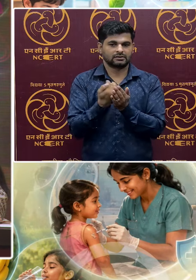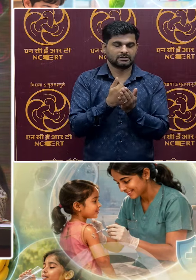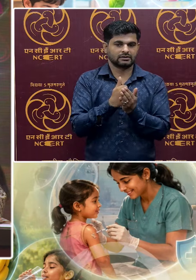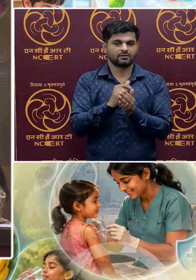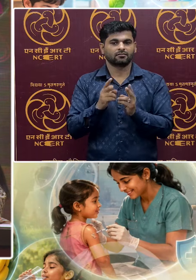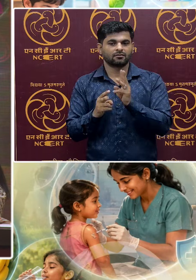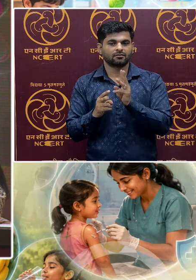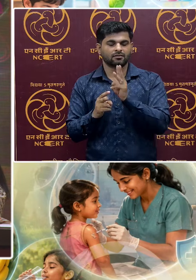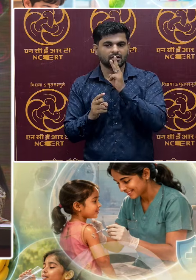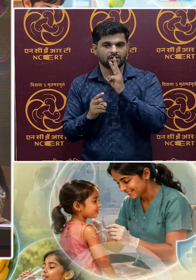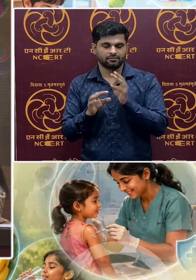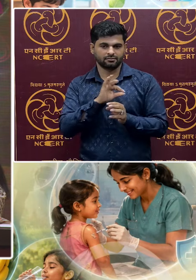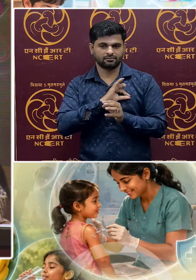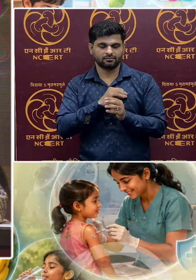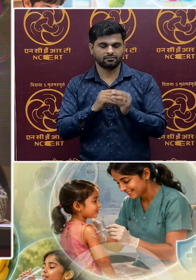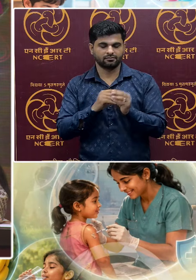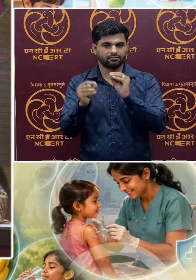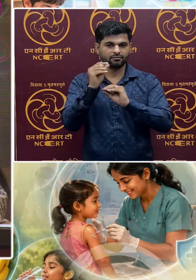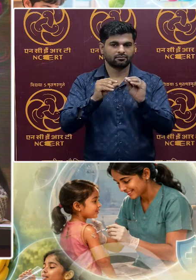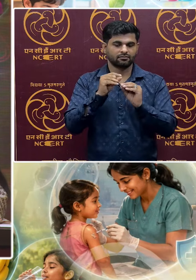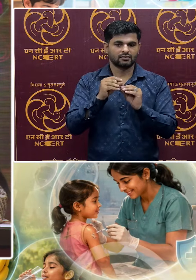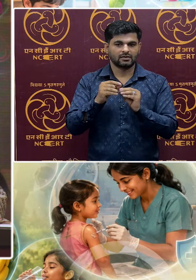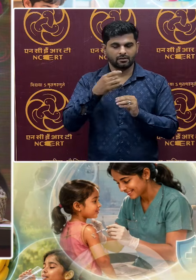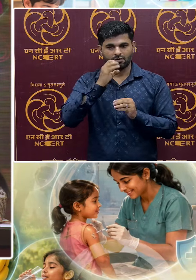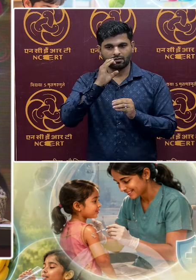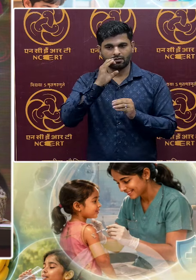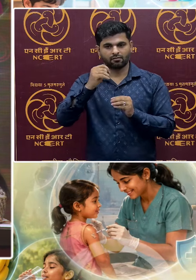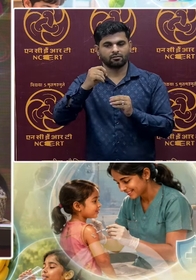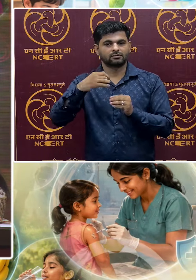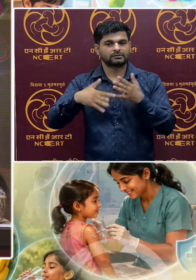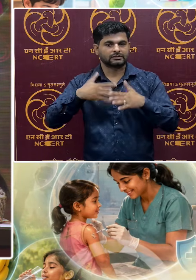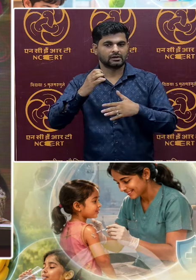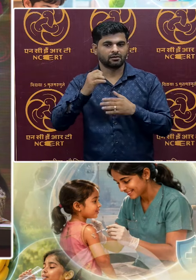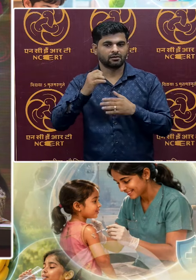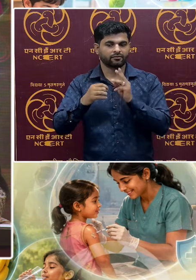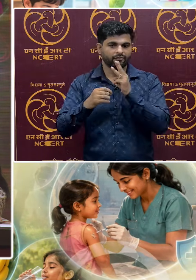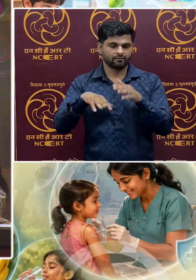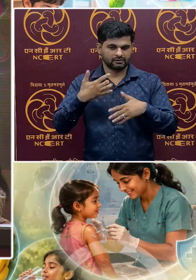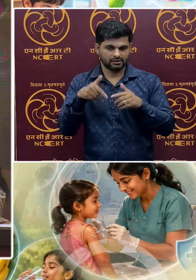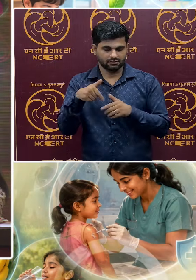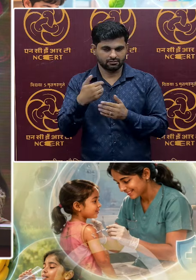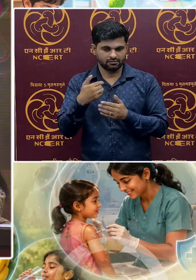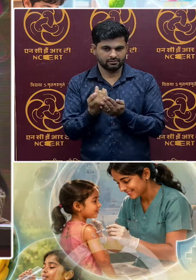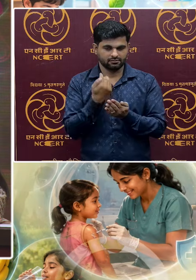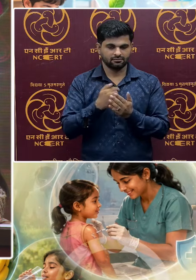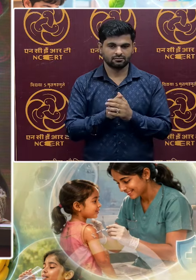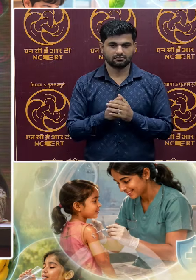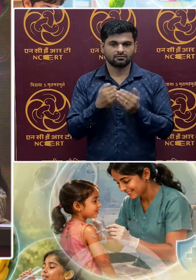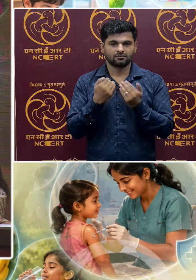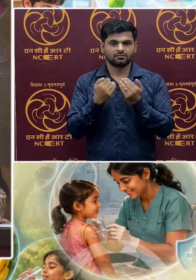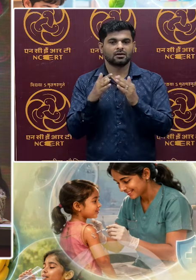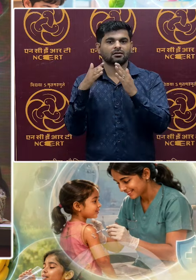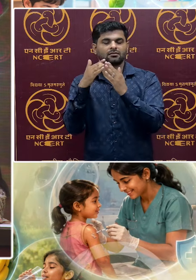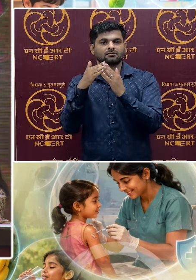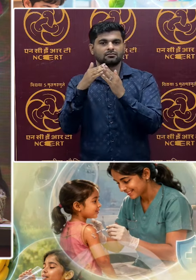habits, and you mentioned that one has to boil the water to be safe. But in our homes,